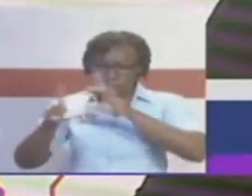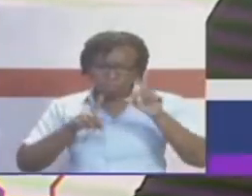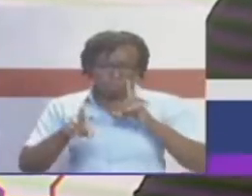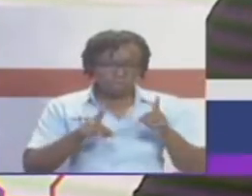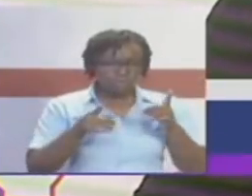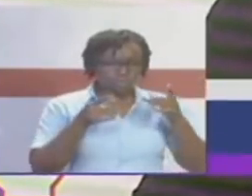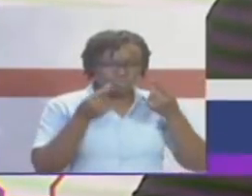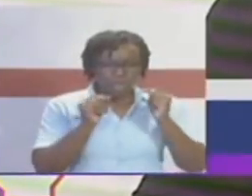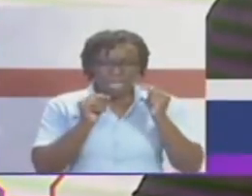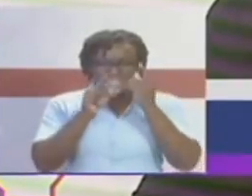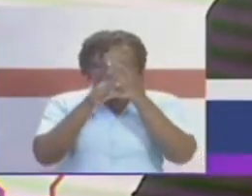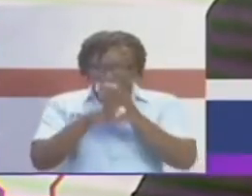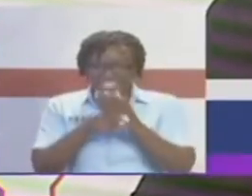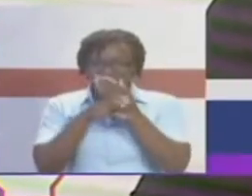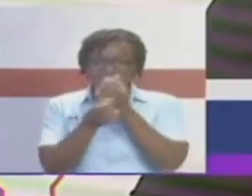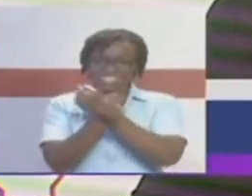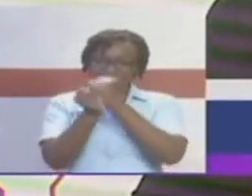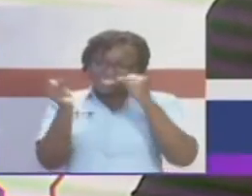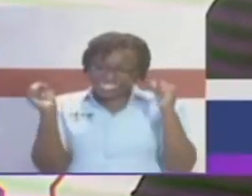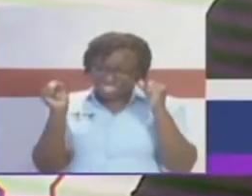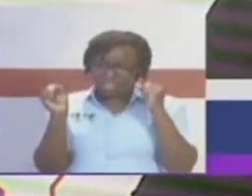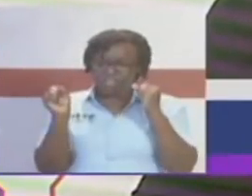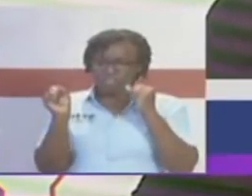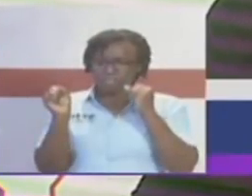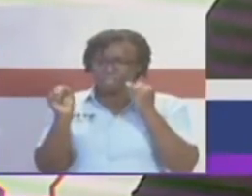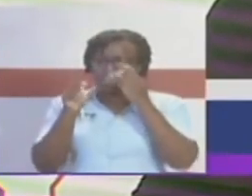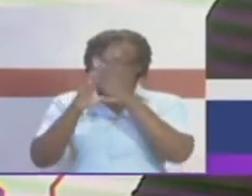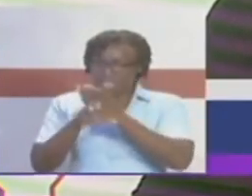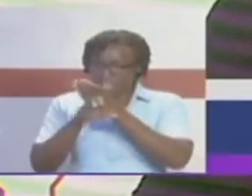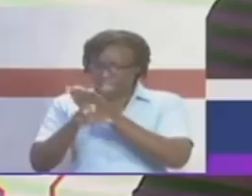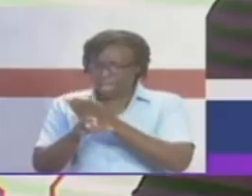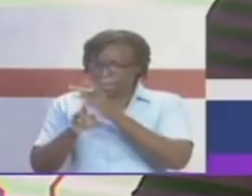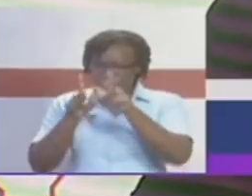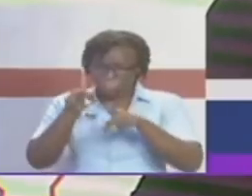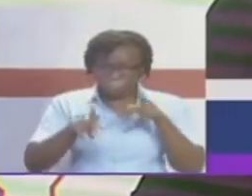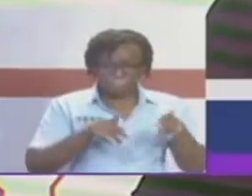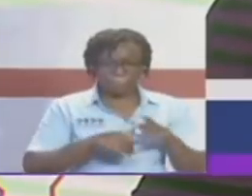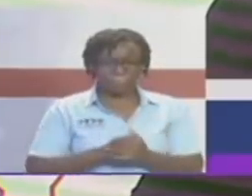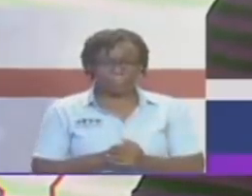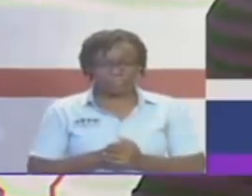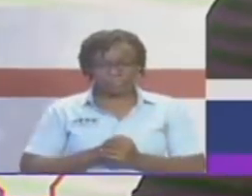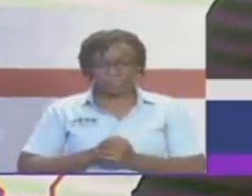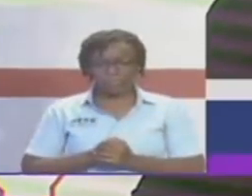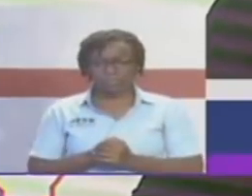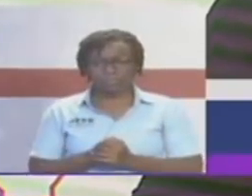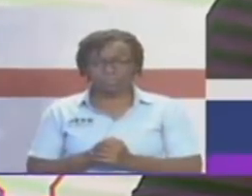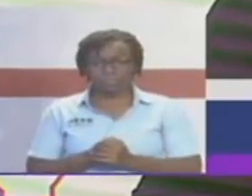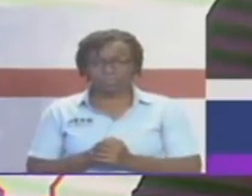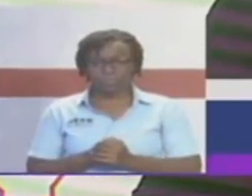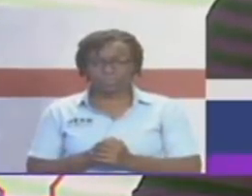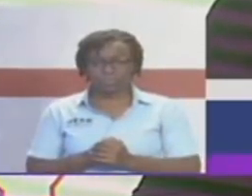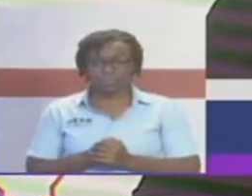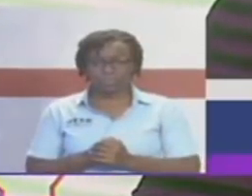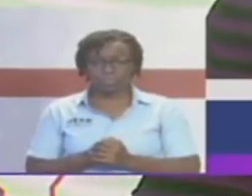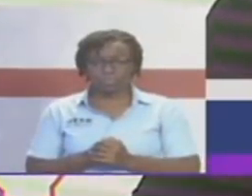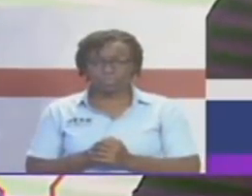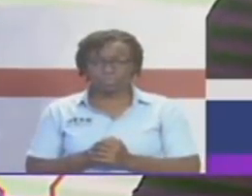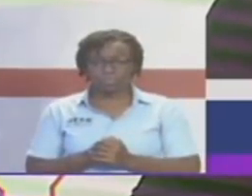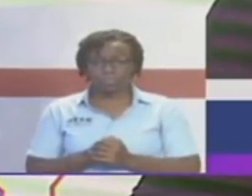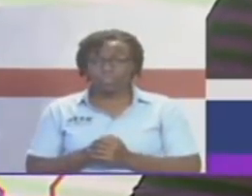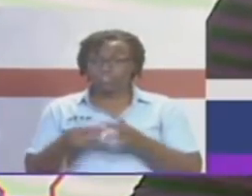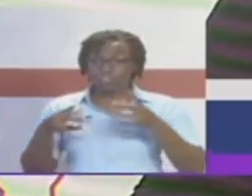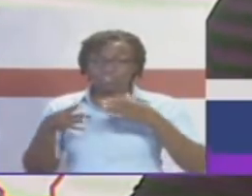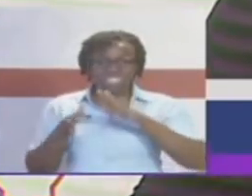and efficient patient care. A huge team of personnel from various services are involved in the daily care of